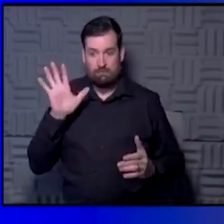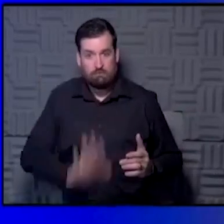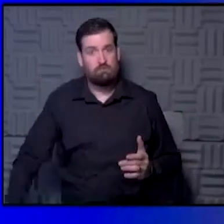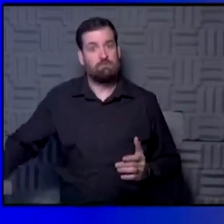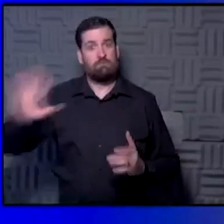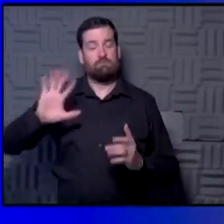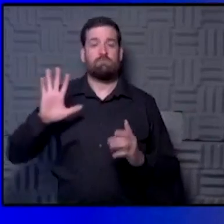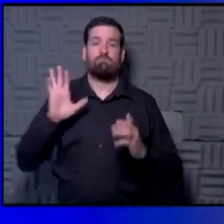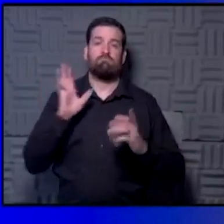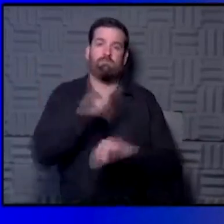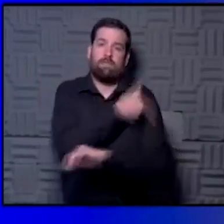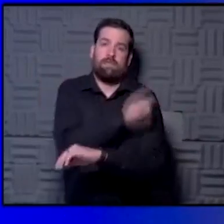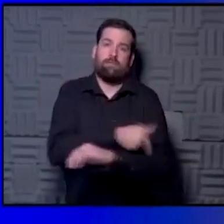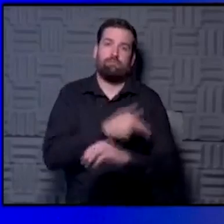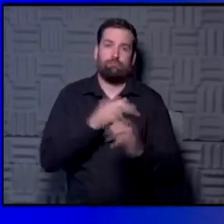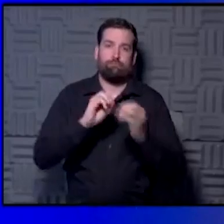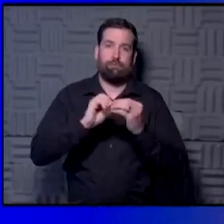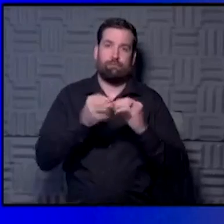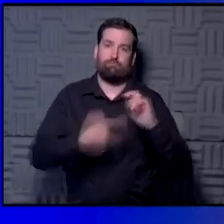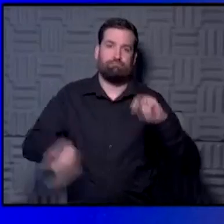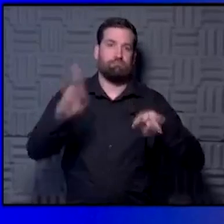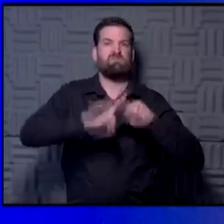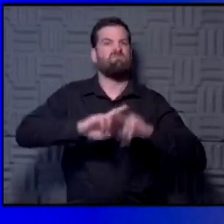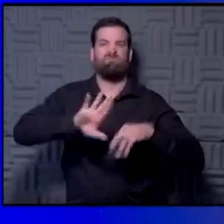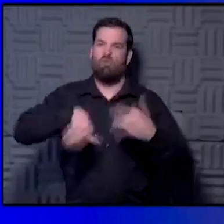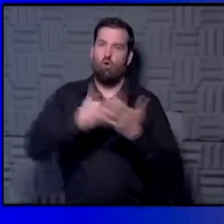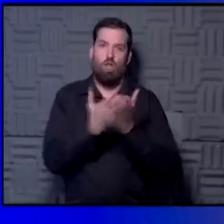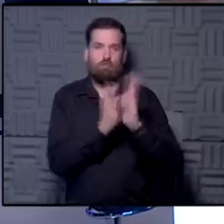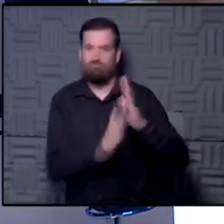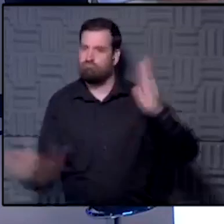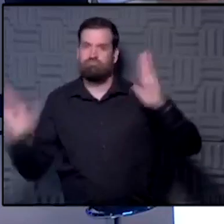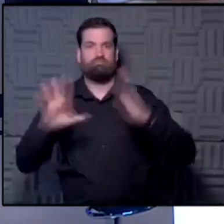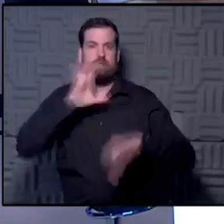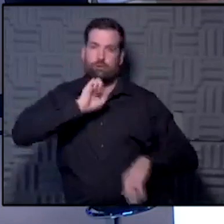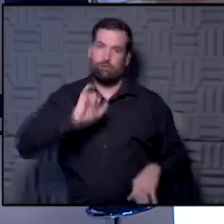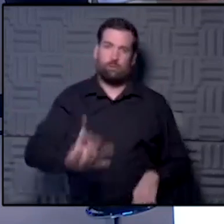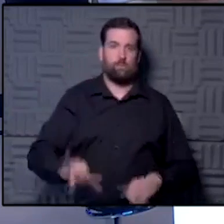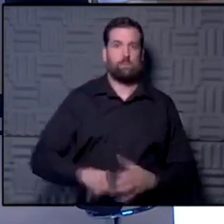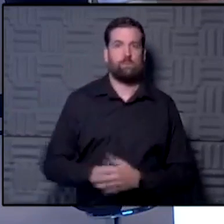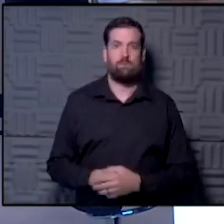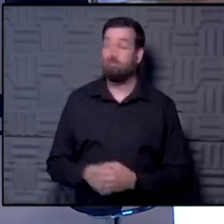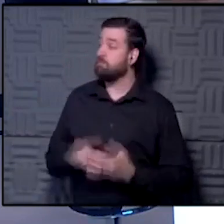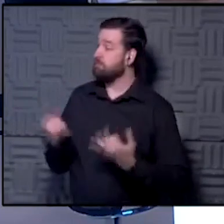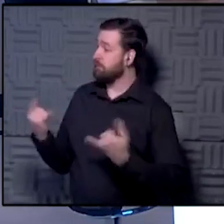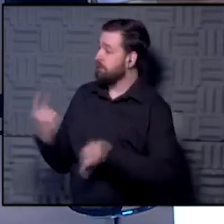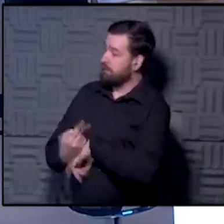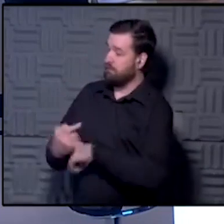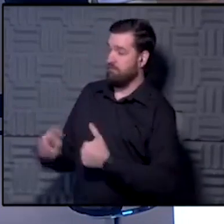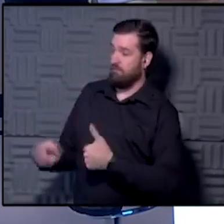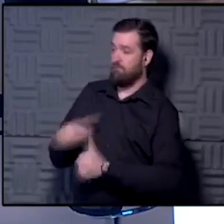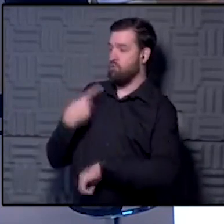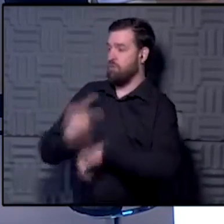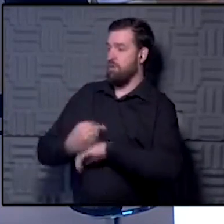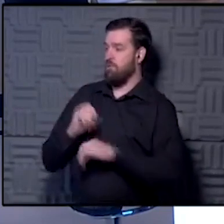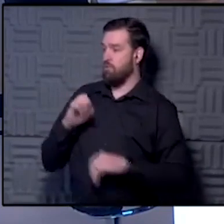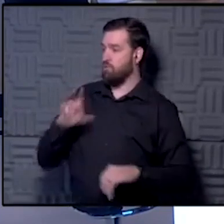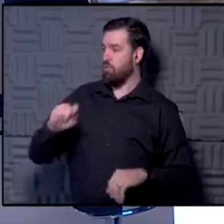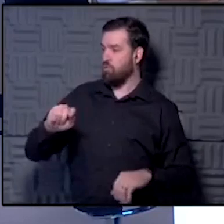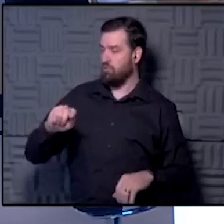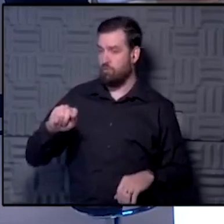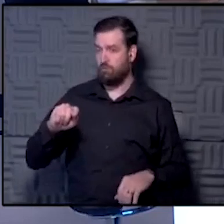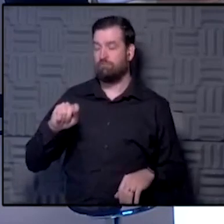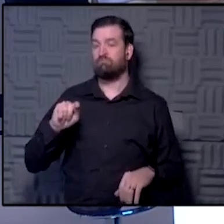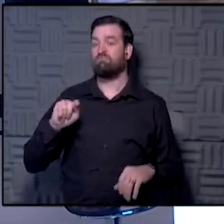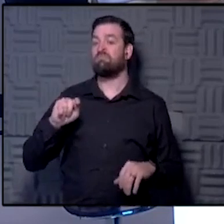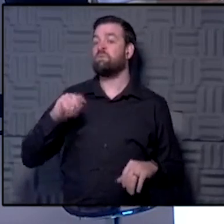are going up for hospitalizations too, and that's unfortunate. And it's all ages as well. And today is the first day of October, and we know that just around